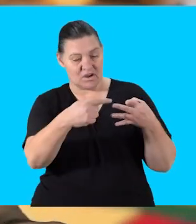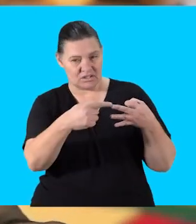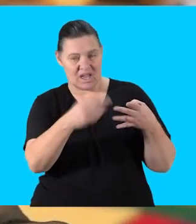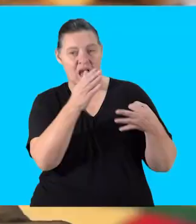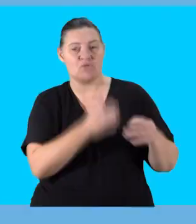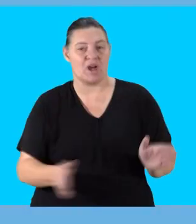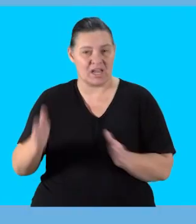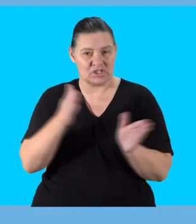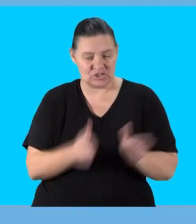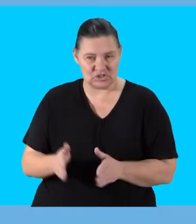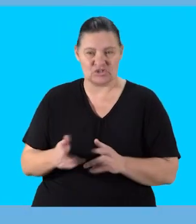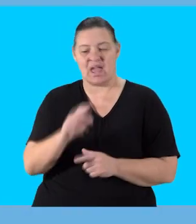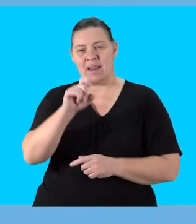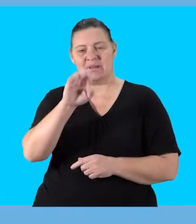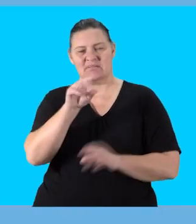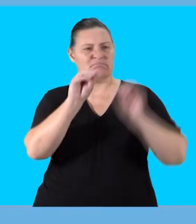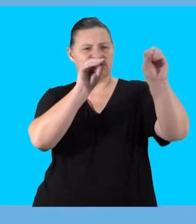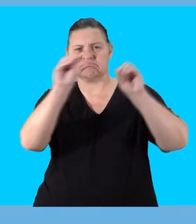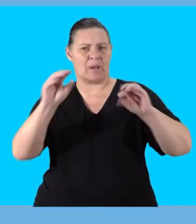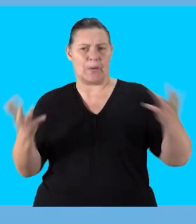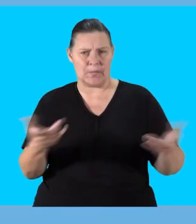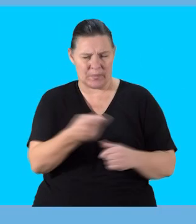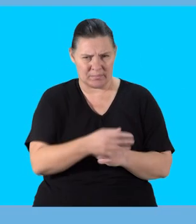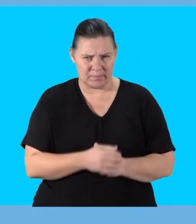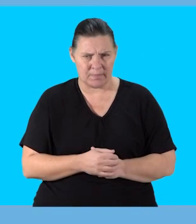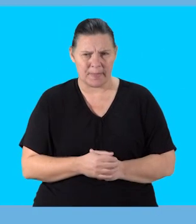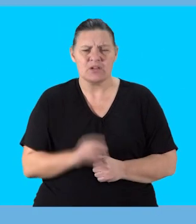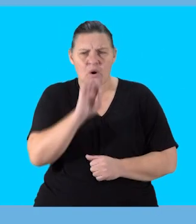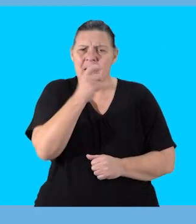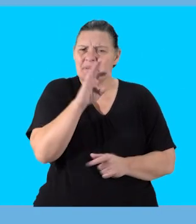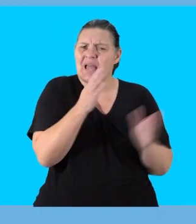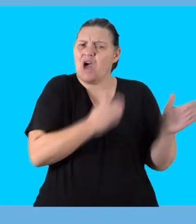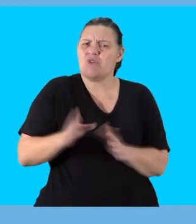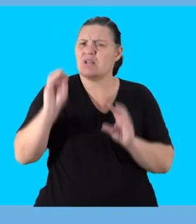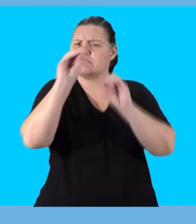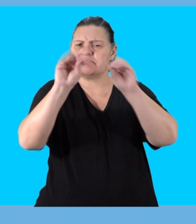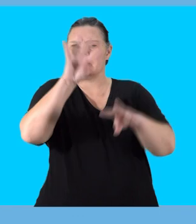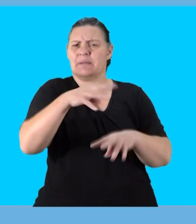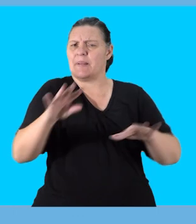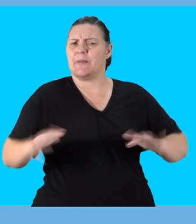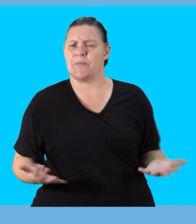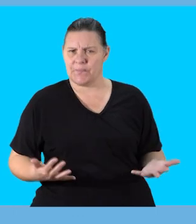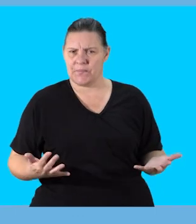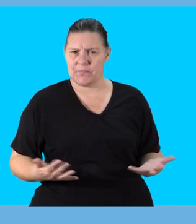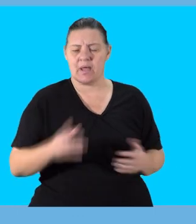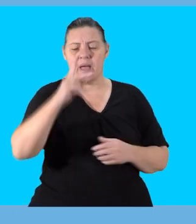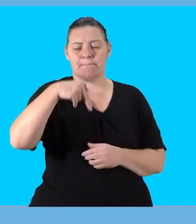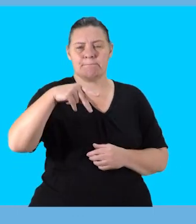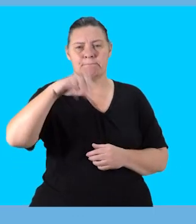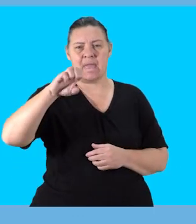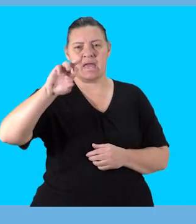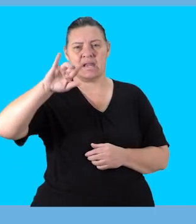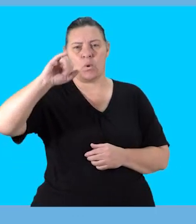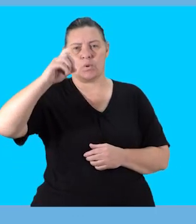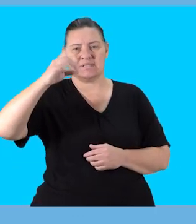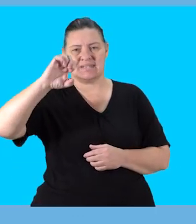So the first one would be the arrangement of our elements. Now, how are the elements arranged? So they are arranged in a